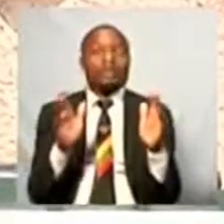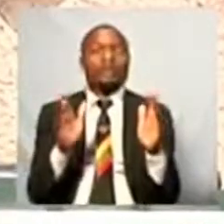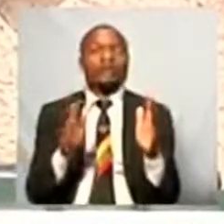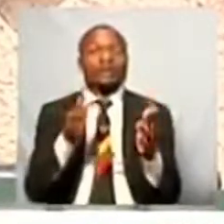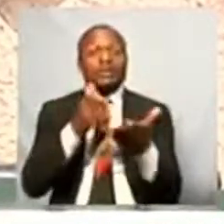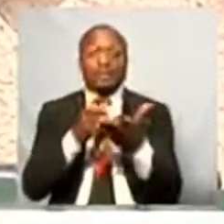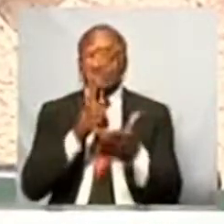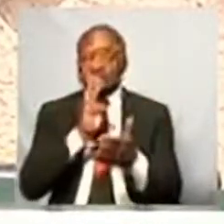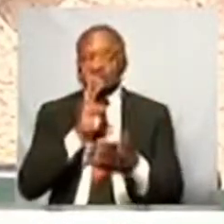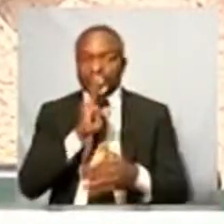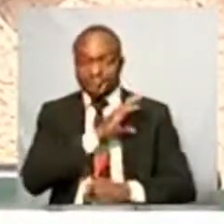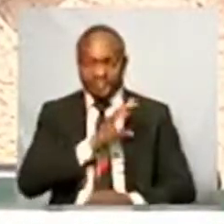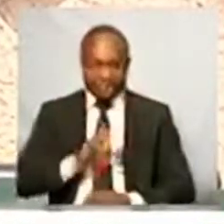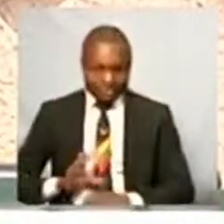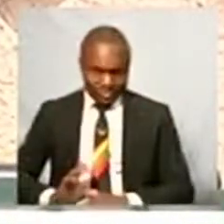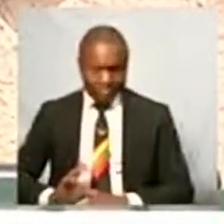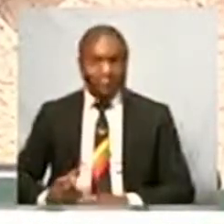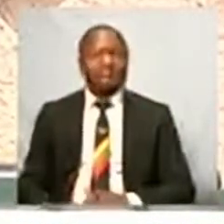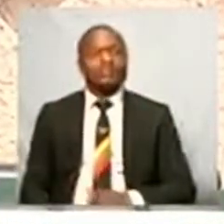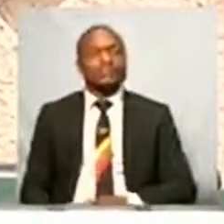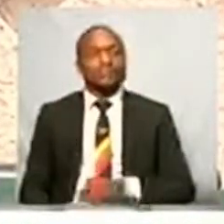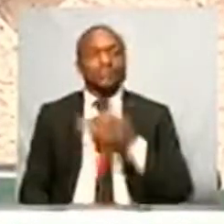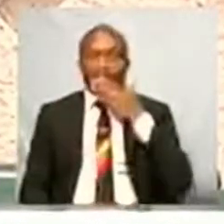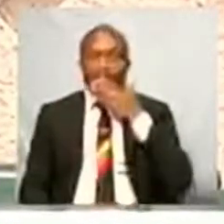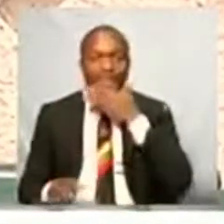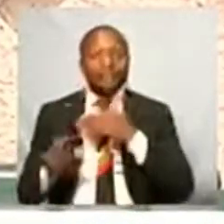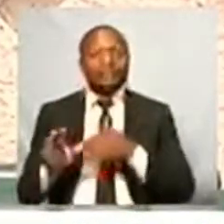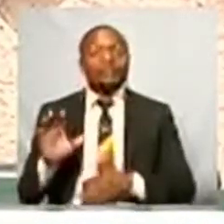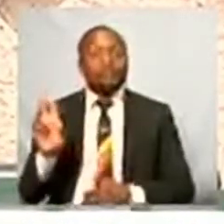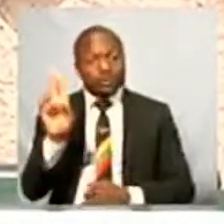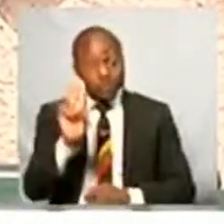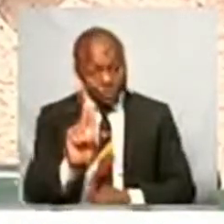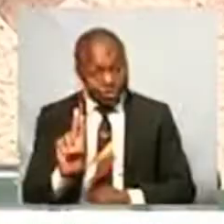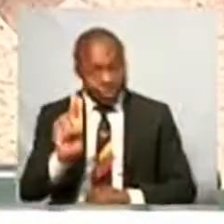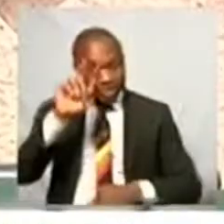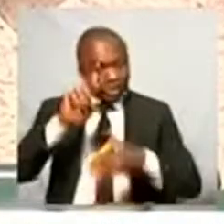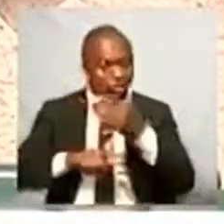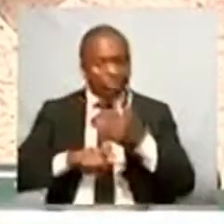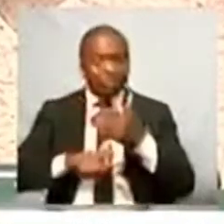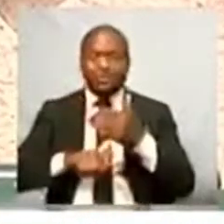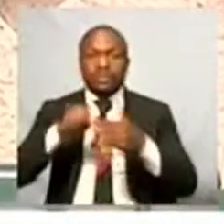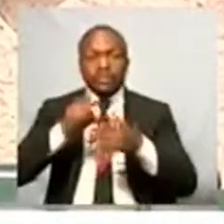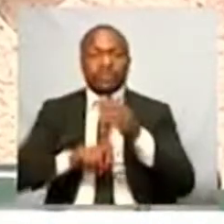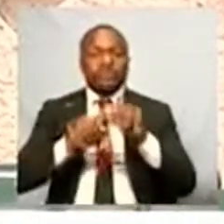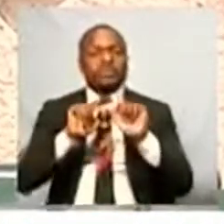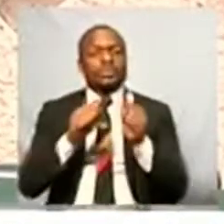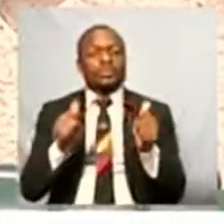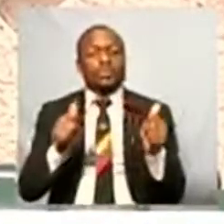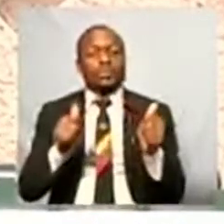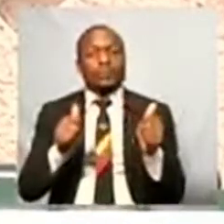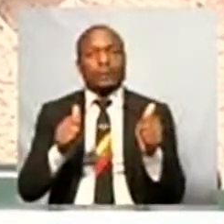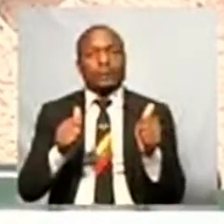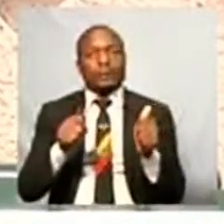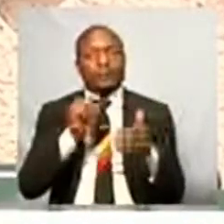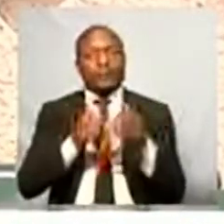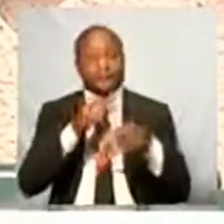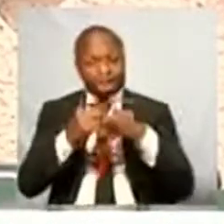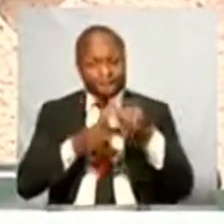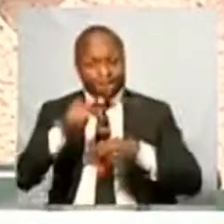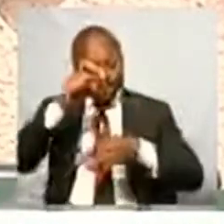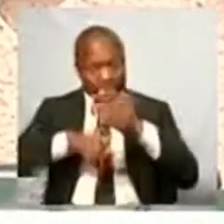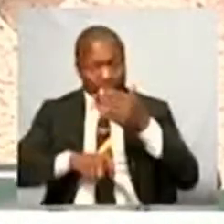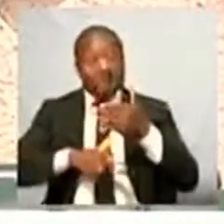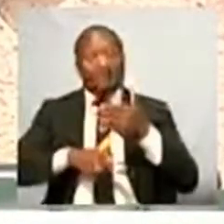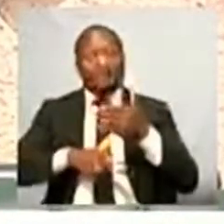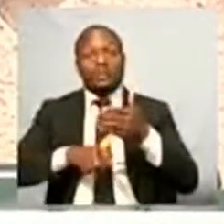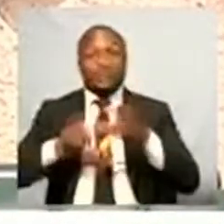these water utility companies to apply cost-reflective tariffs. This means the cost of